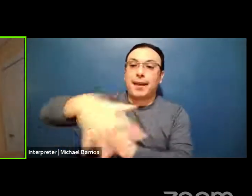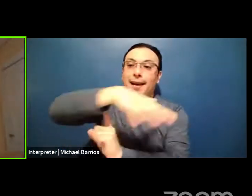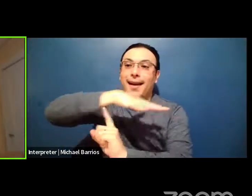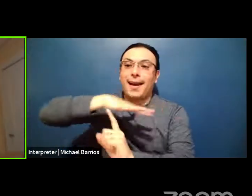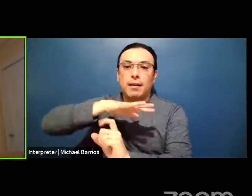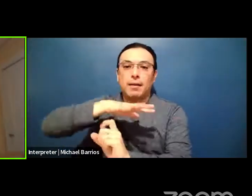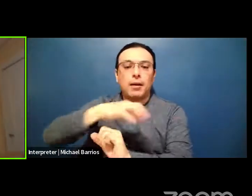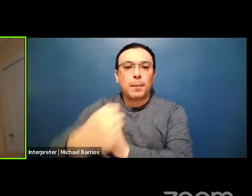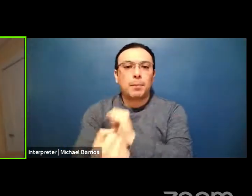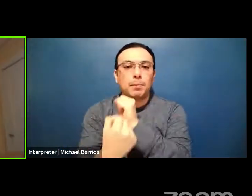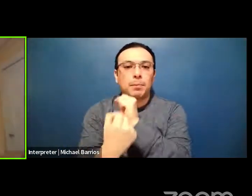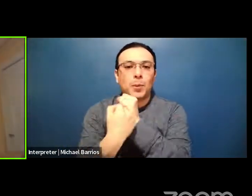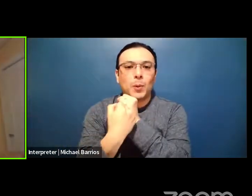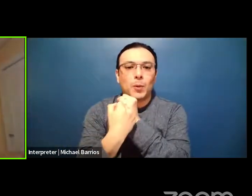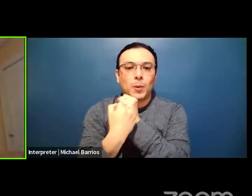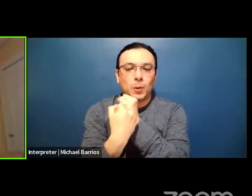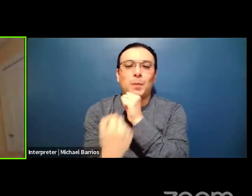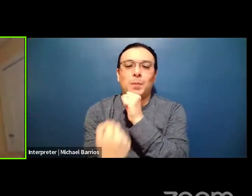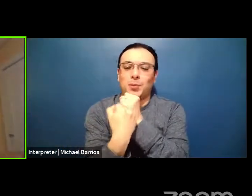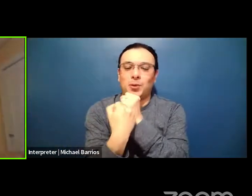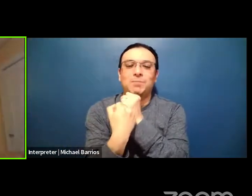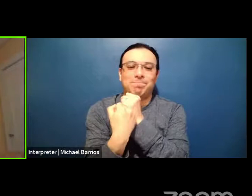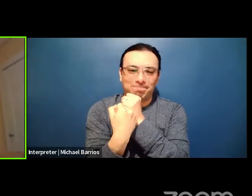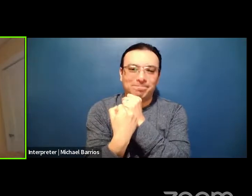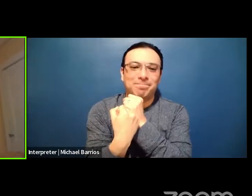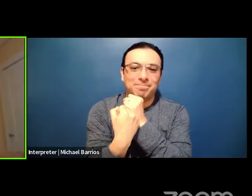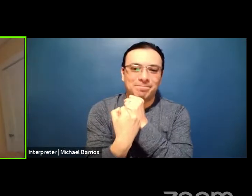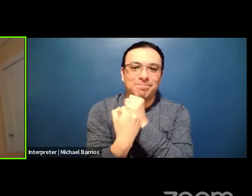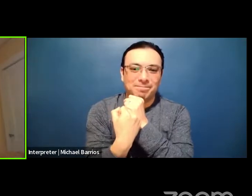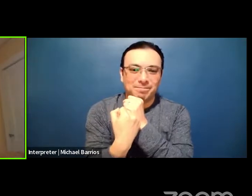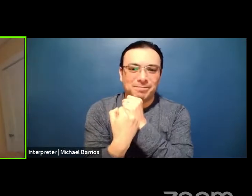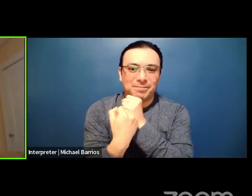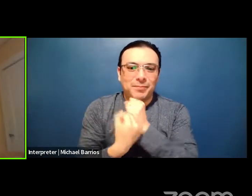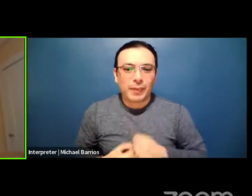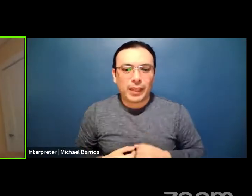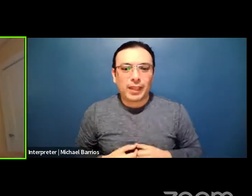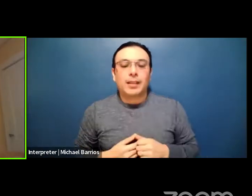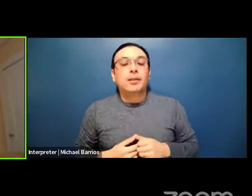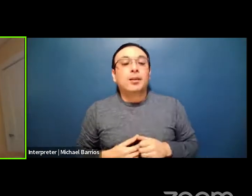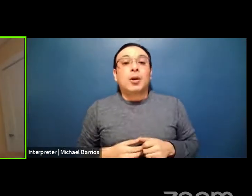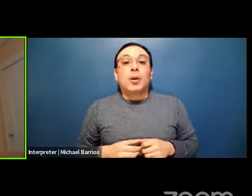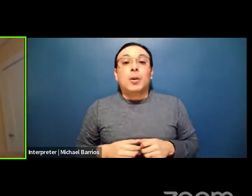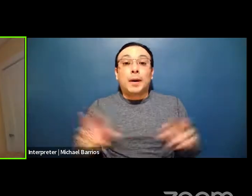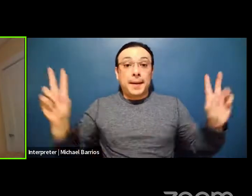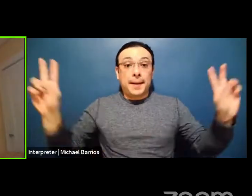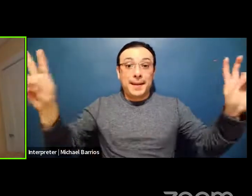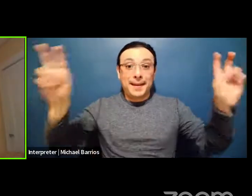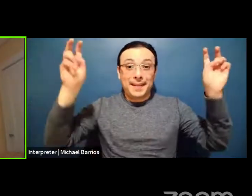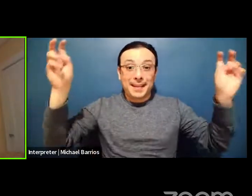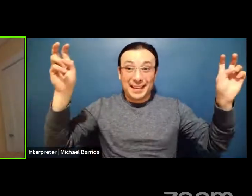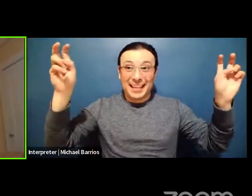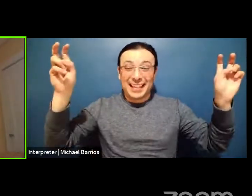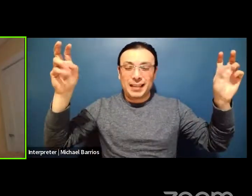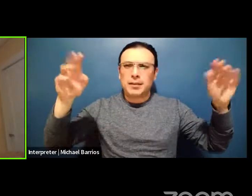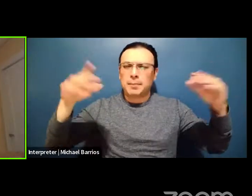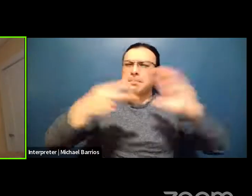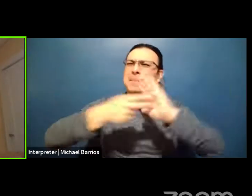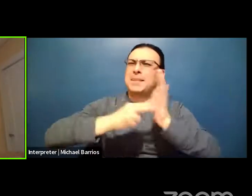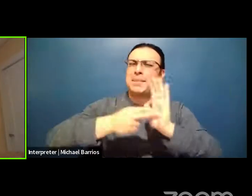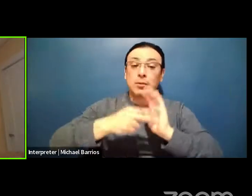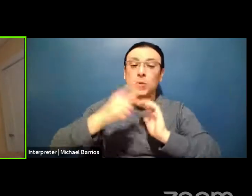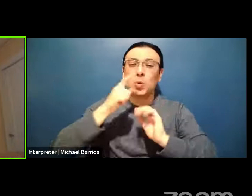Now, no one ever articulated our theme more powerfully than the late disability